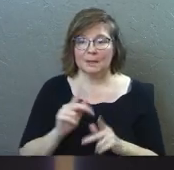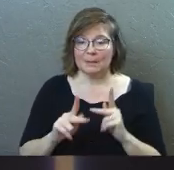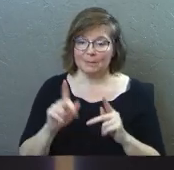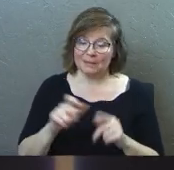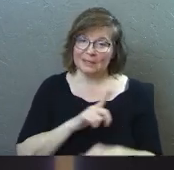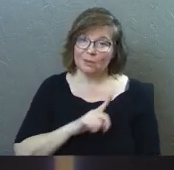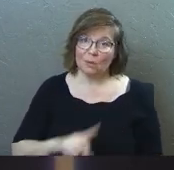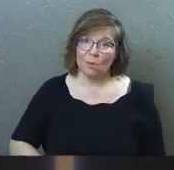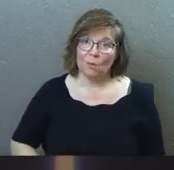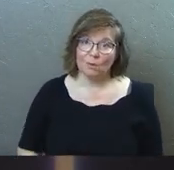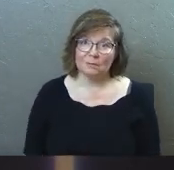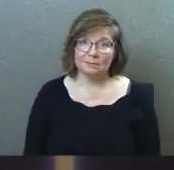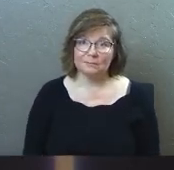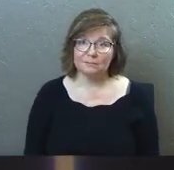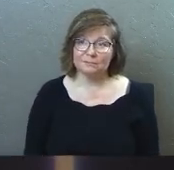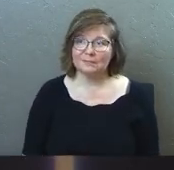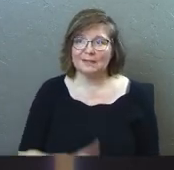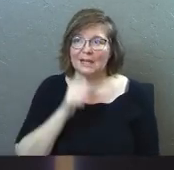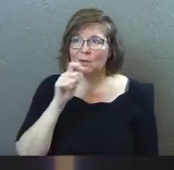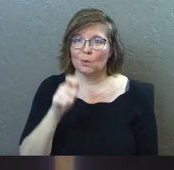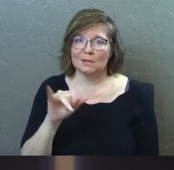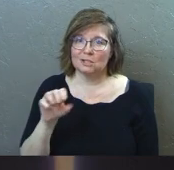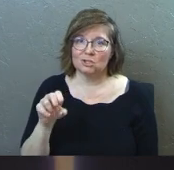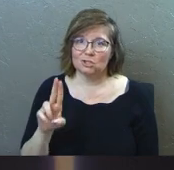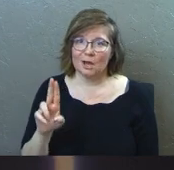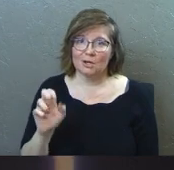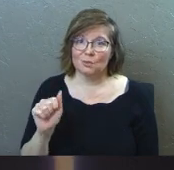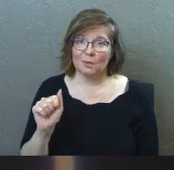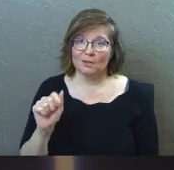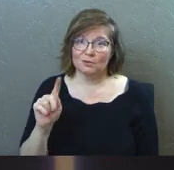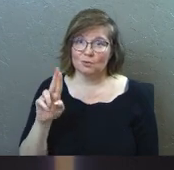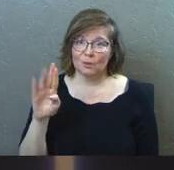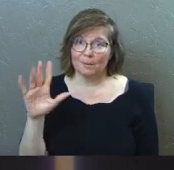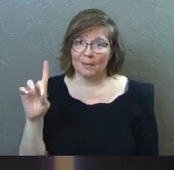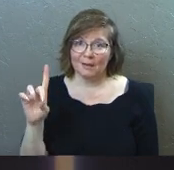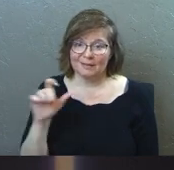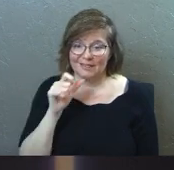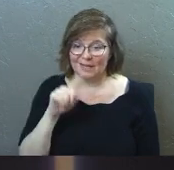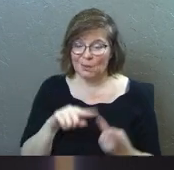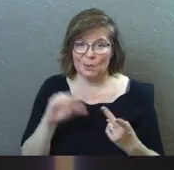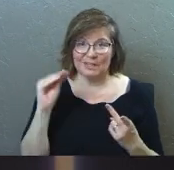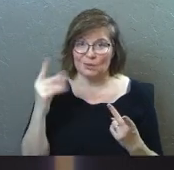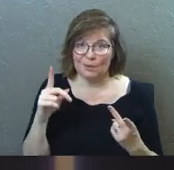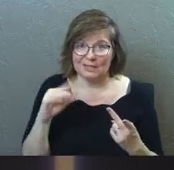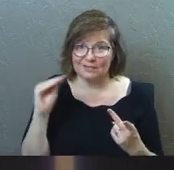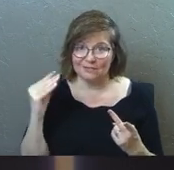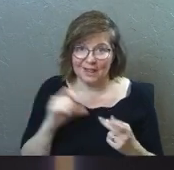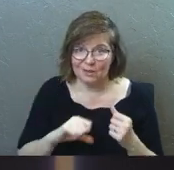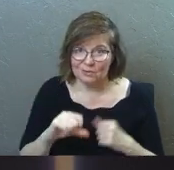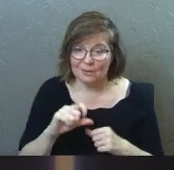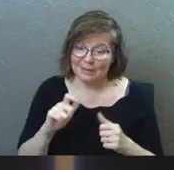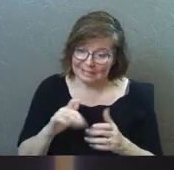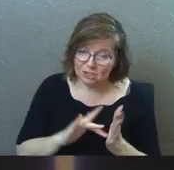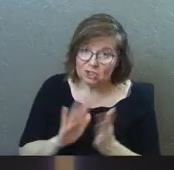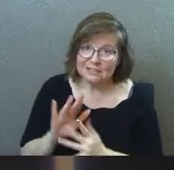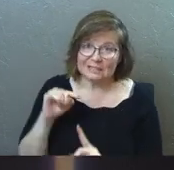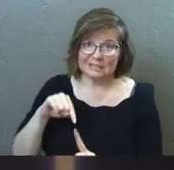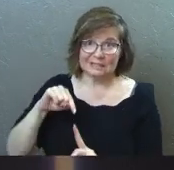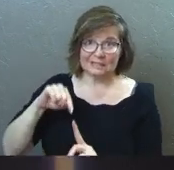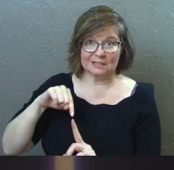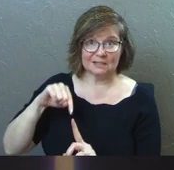People need the Lord. They don't need Josh Trueblood. And they don't need Grace Fellowship. Amen. They need